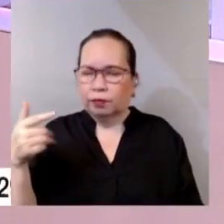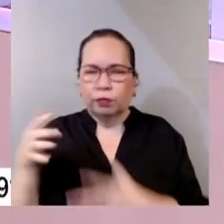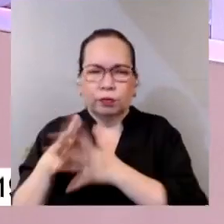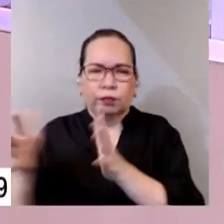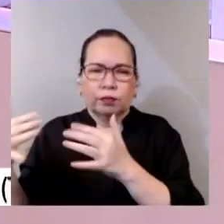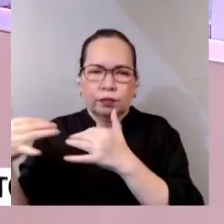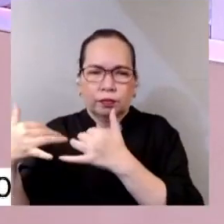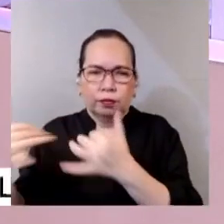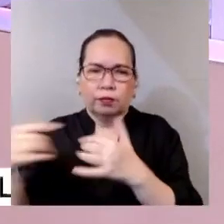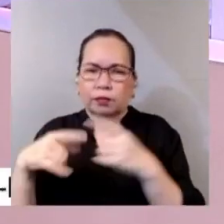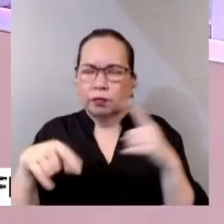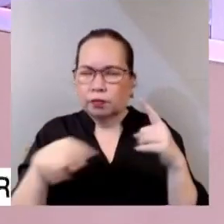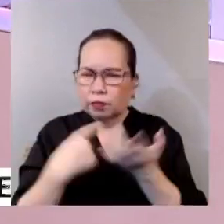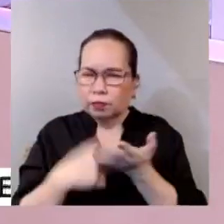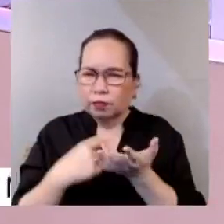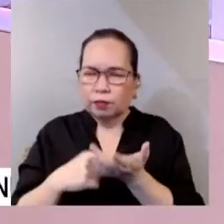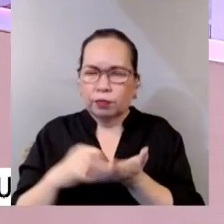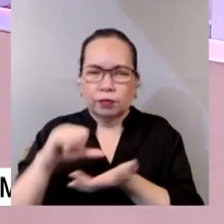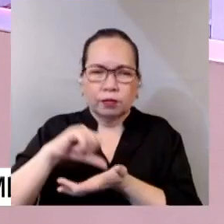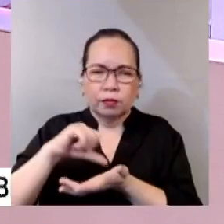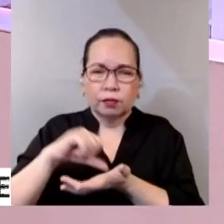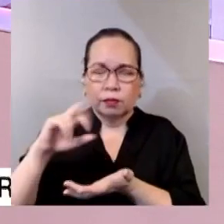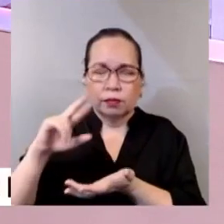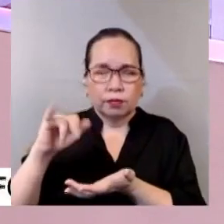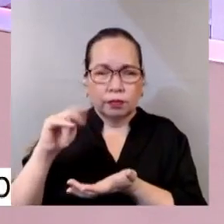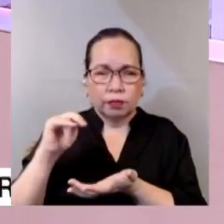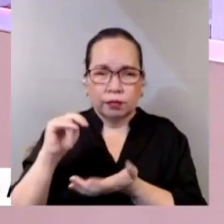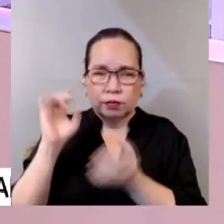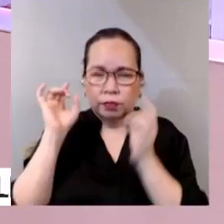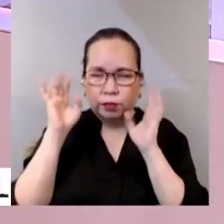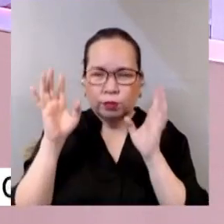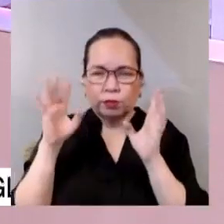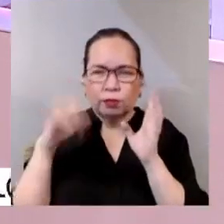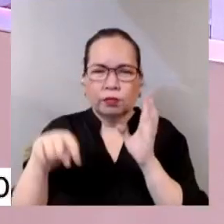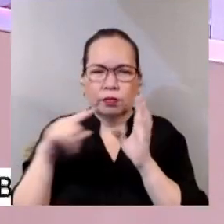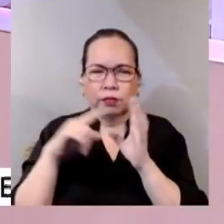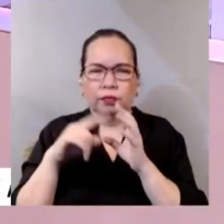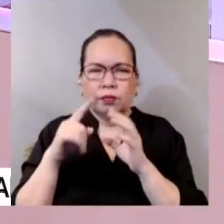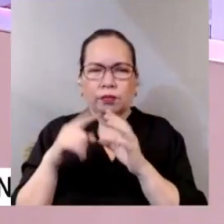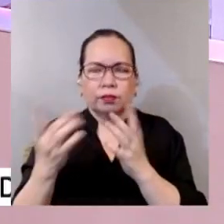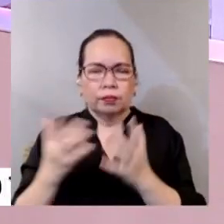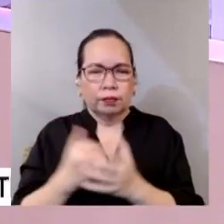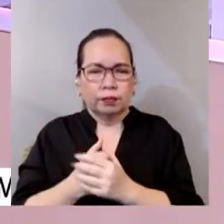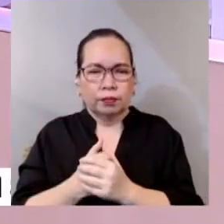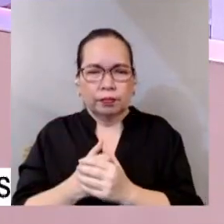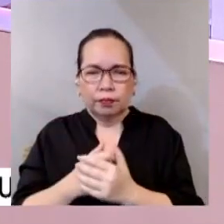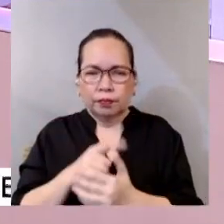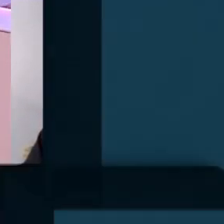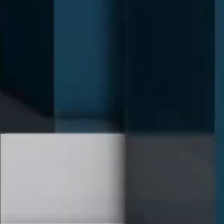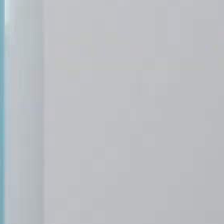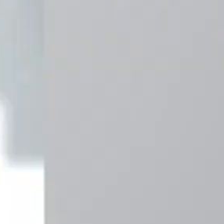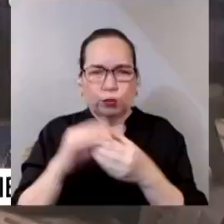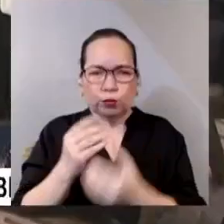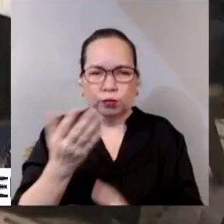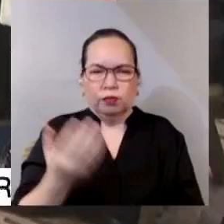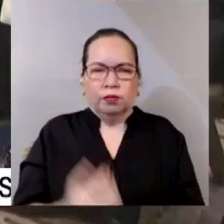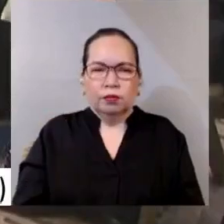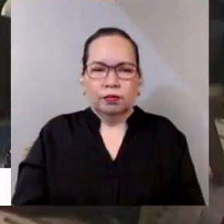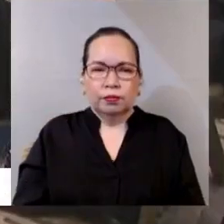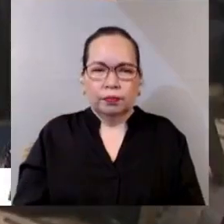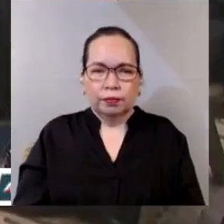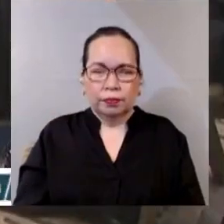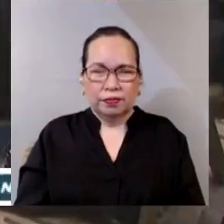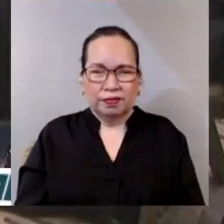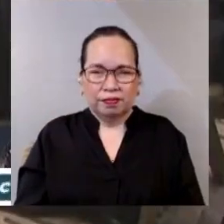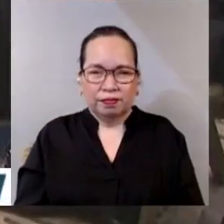nuclear threat, as well as Israel's expansion of settlements in the occupied West Bank. Here's the full story. A